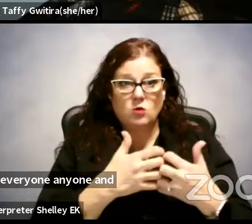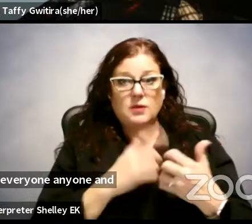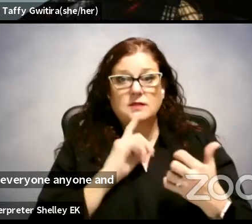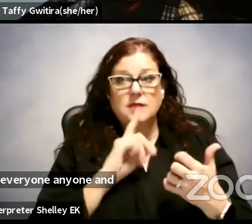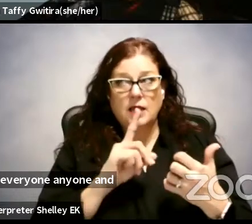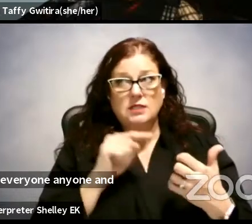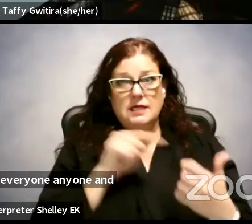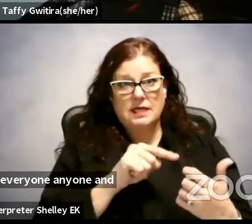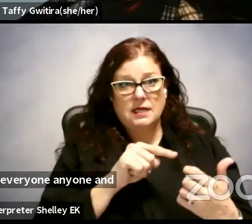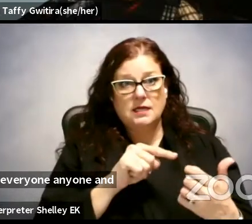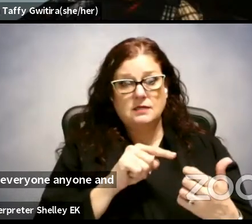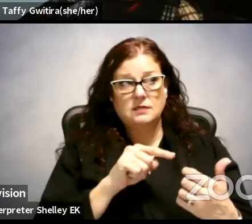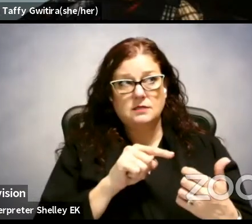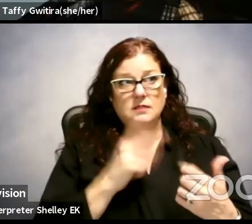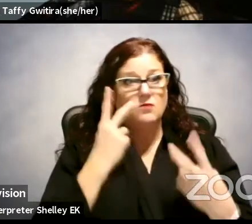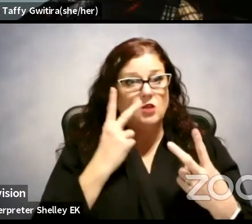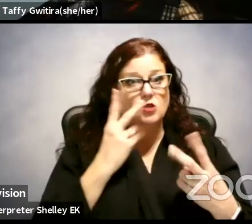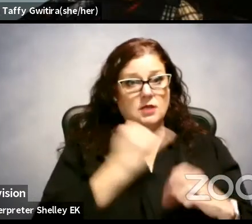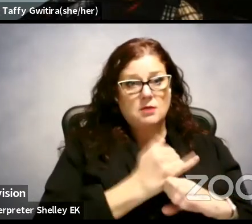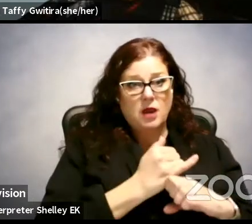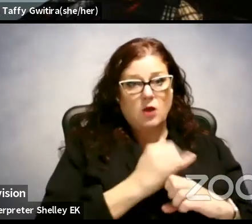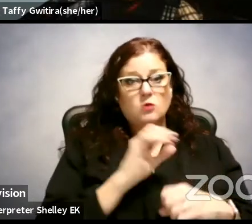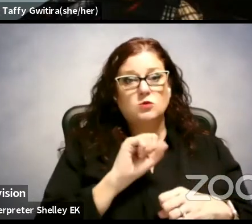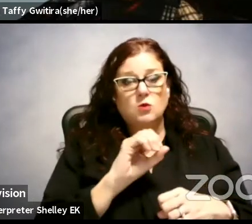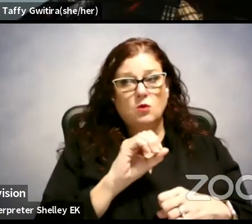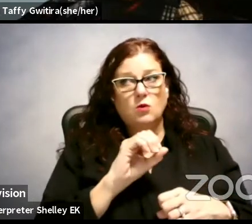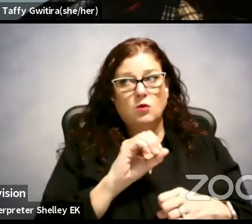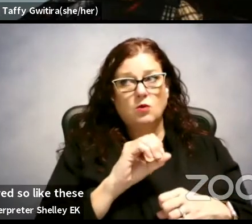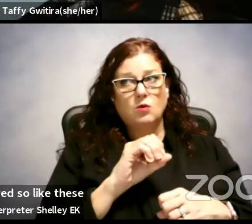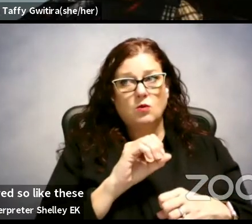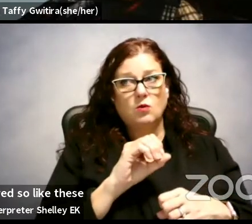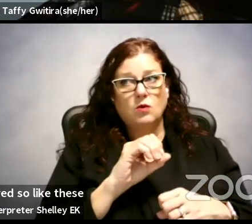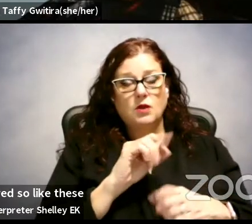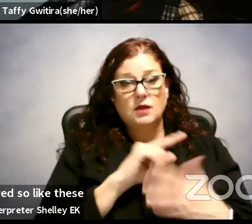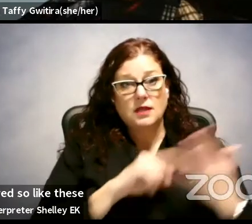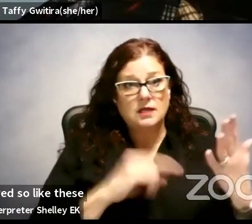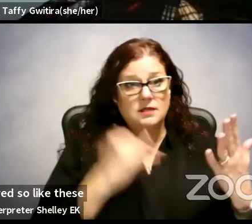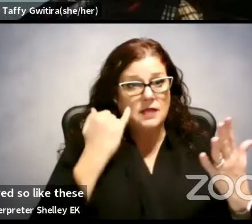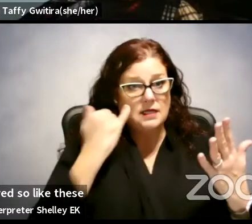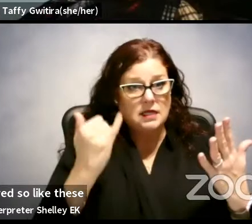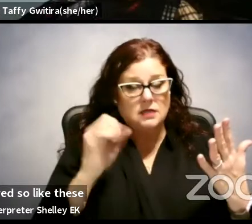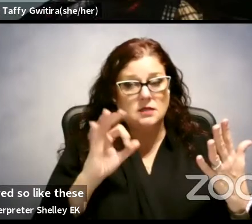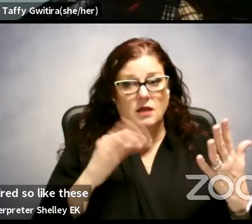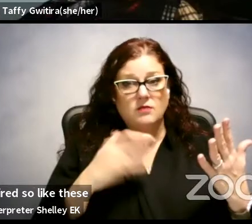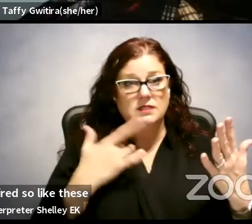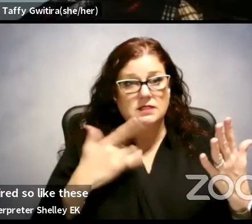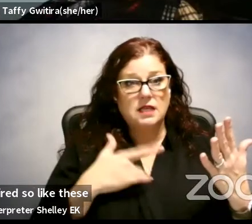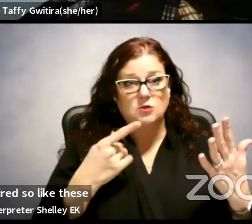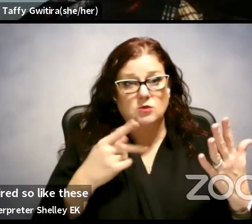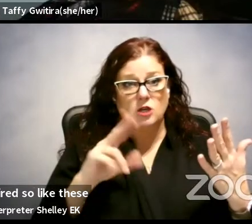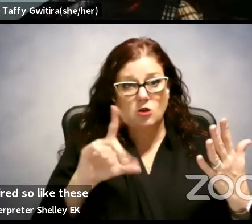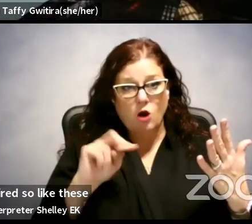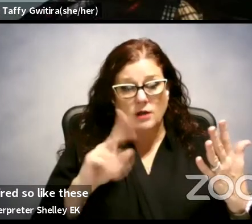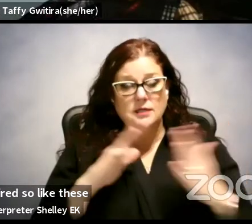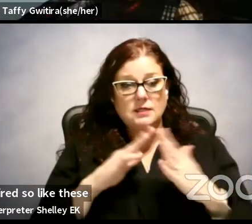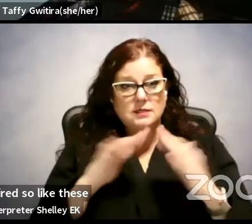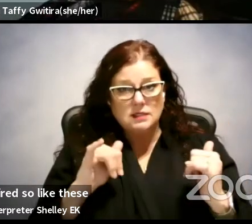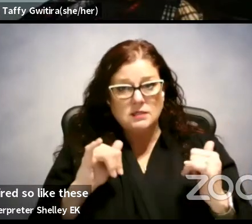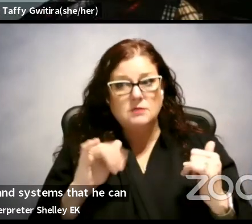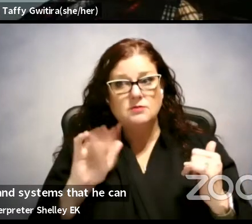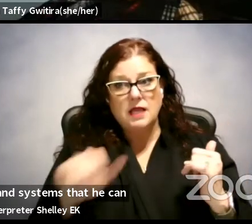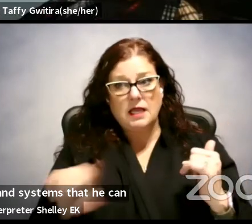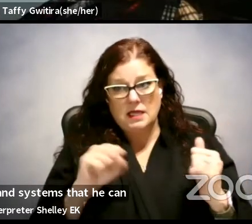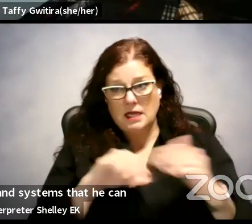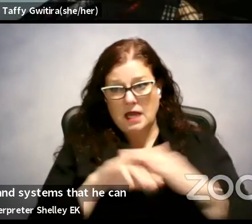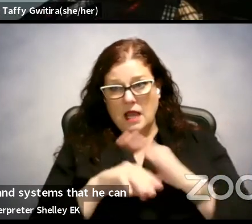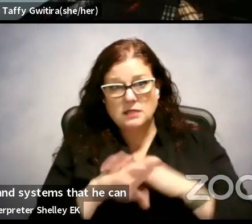is visually impaired. So like these ideas of, sensory gardens and systems that he can access